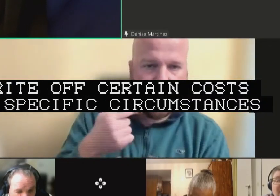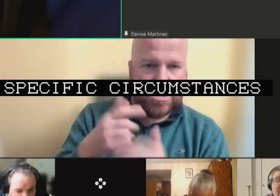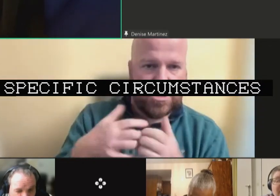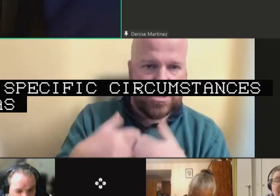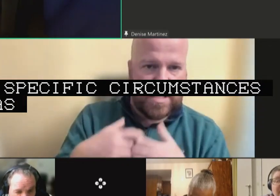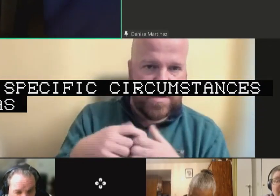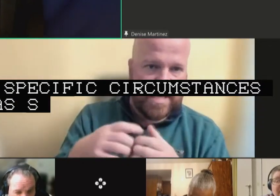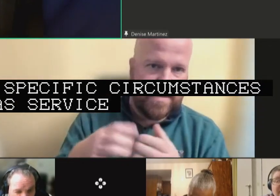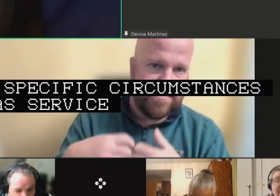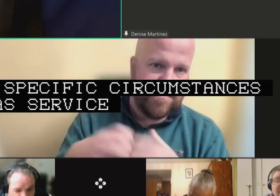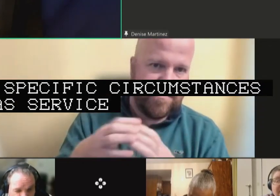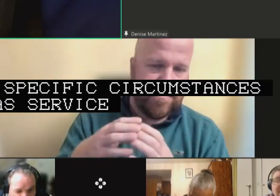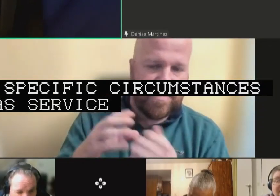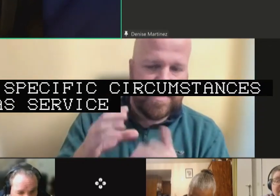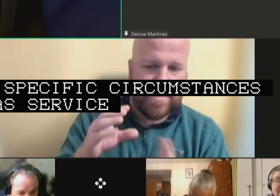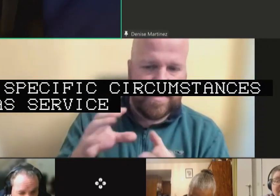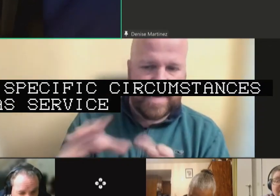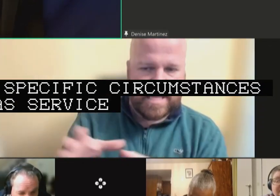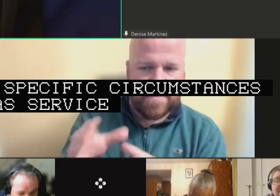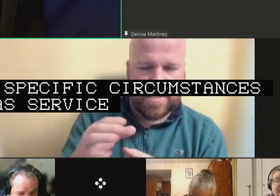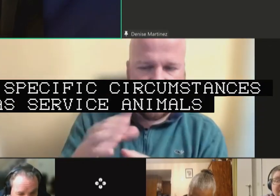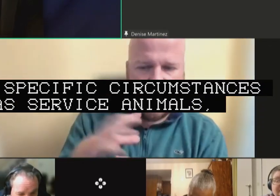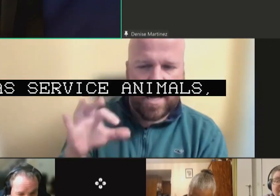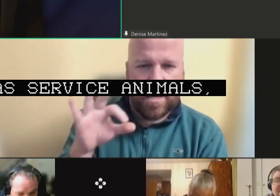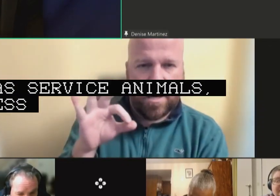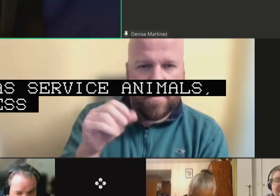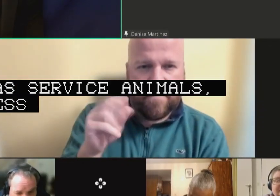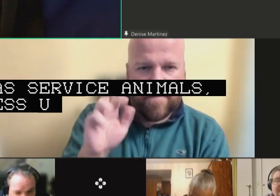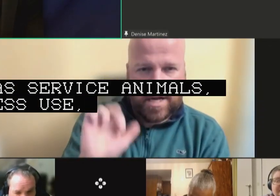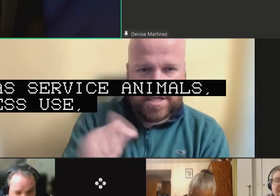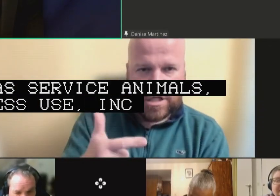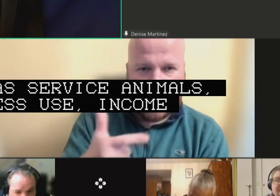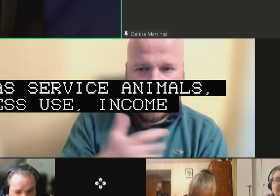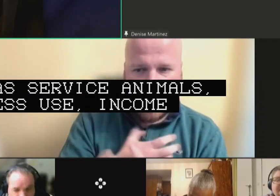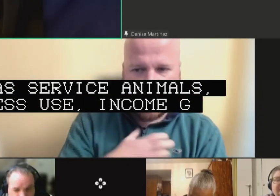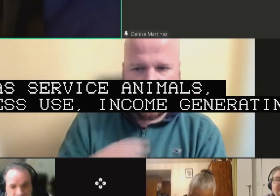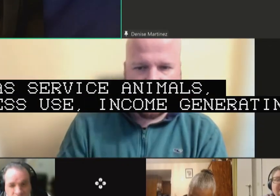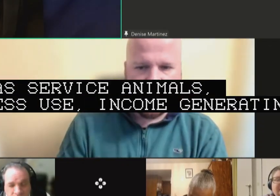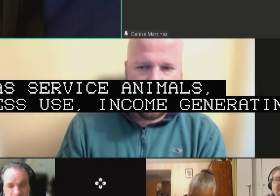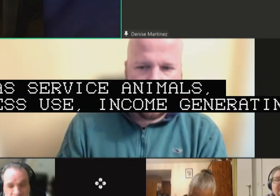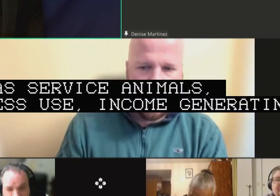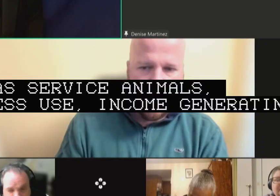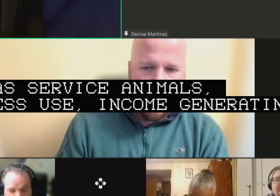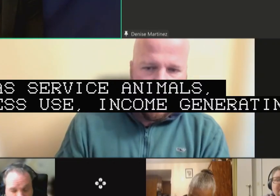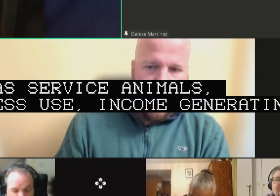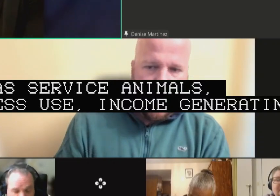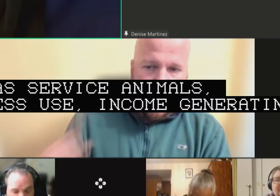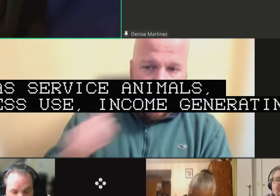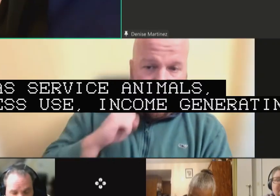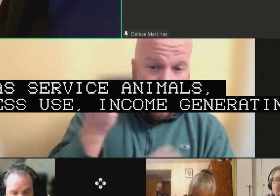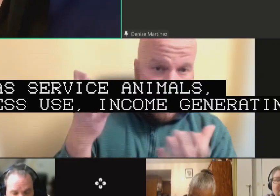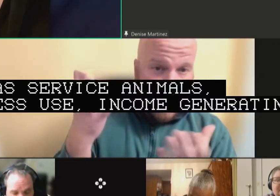use, income generating activities, and for fostering animals.